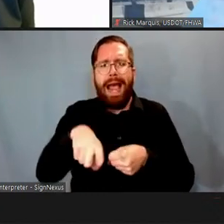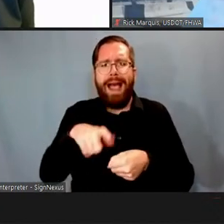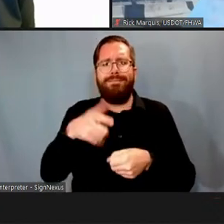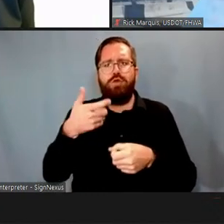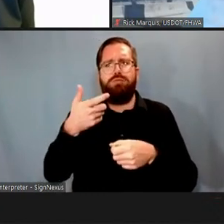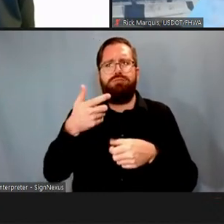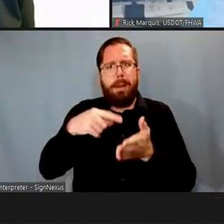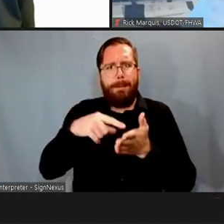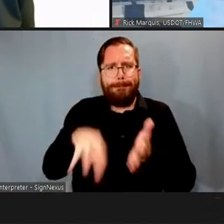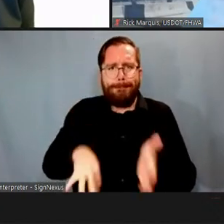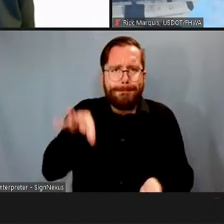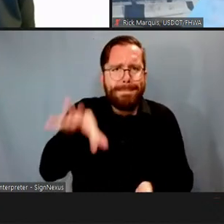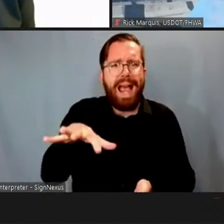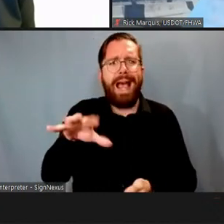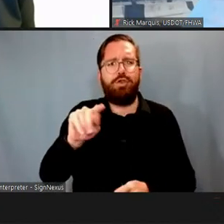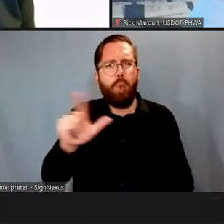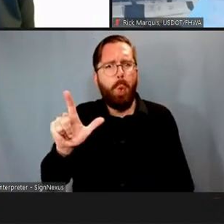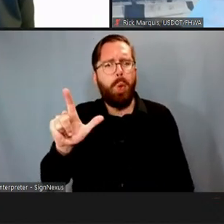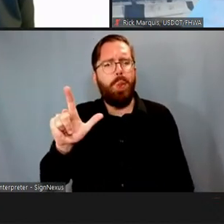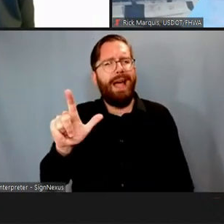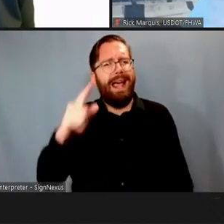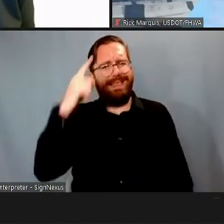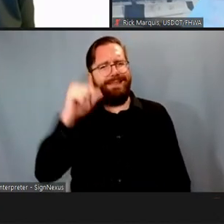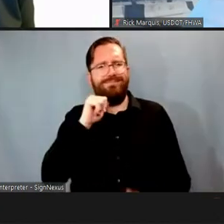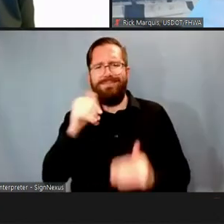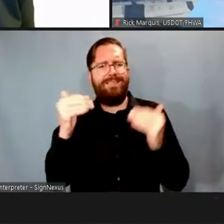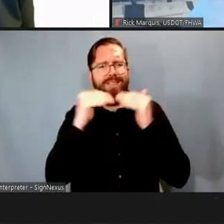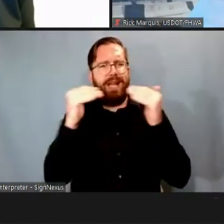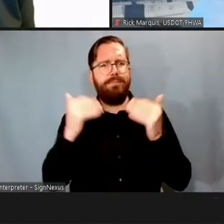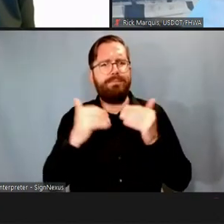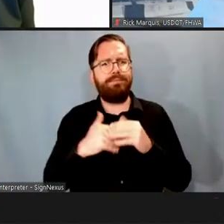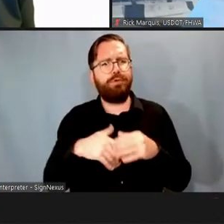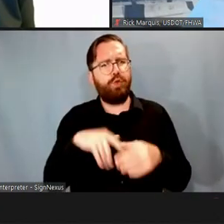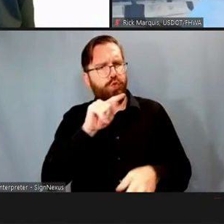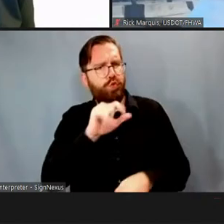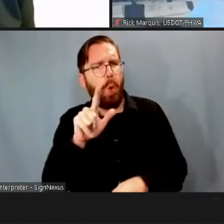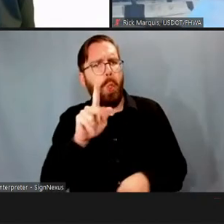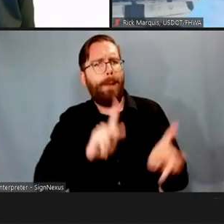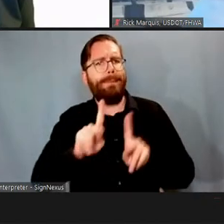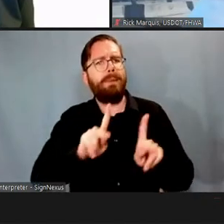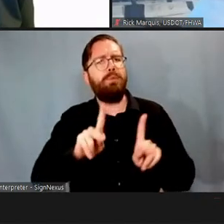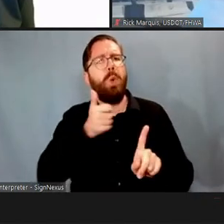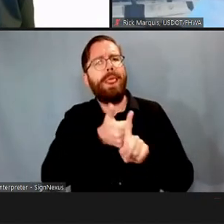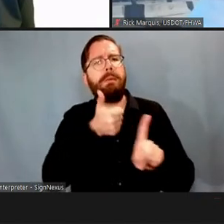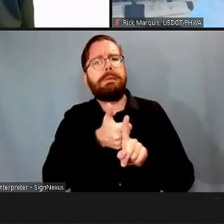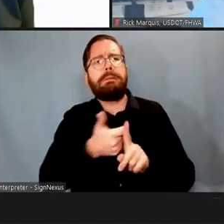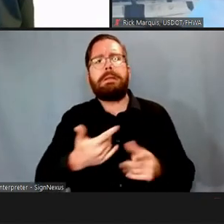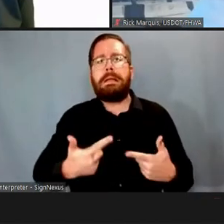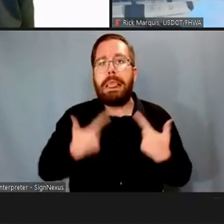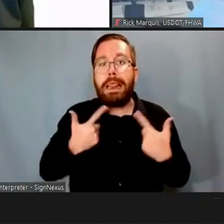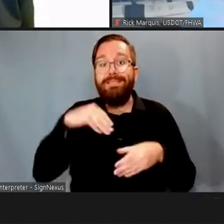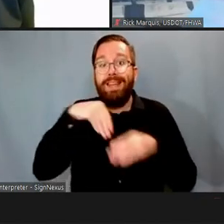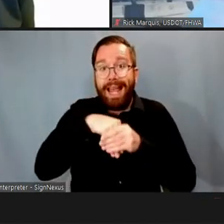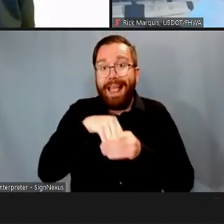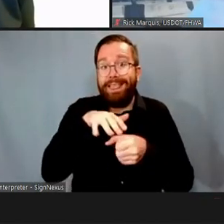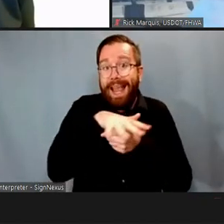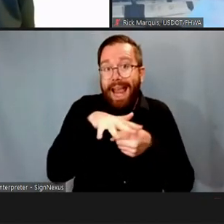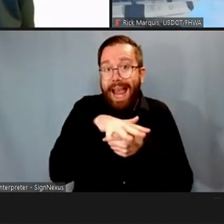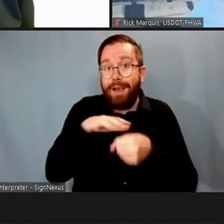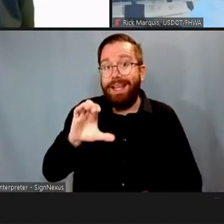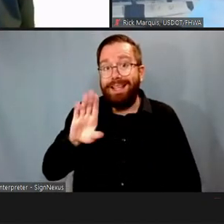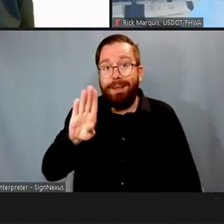i repeat i think that it's unfair to told residents returning to their home because they reside in the in the zone and if